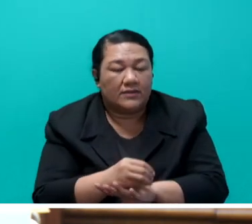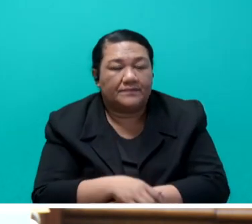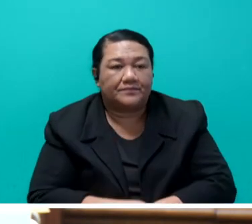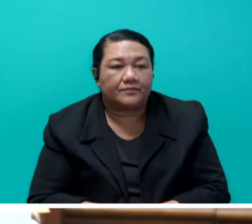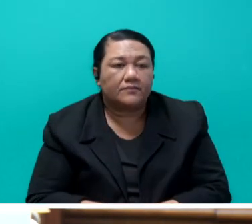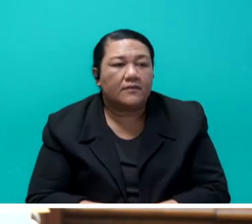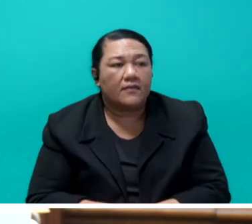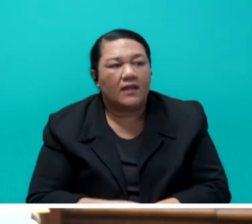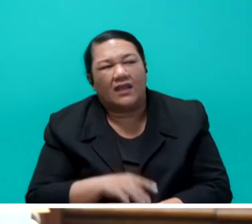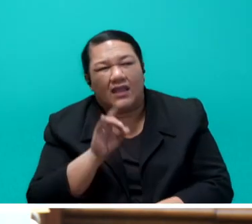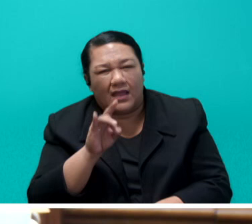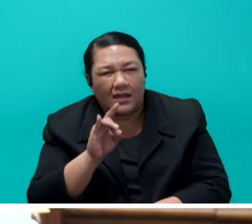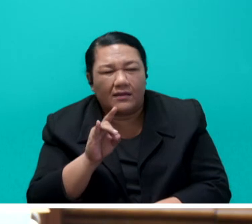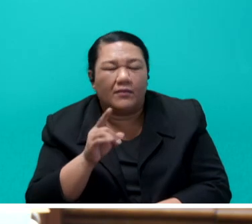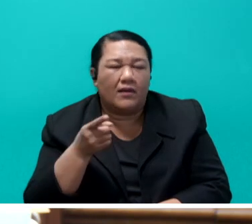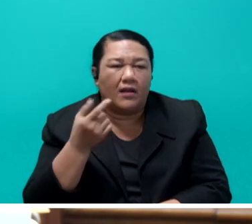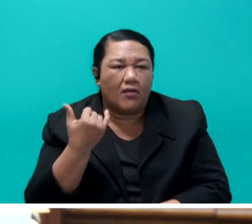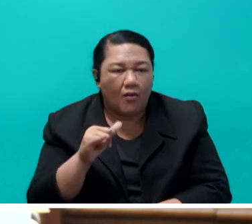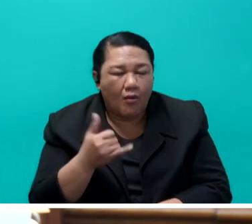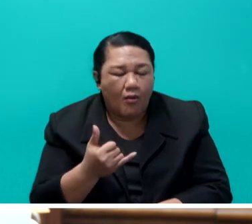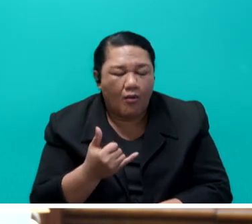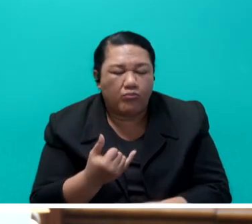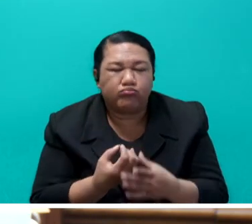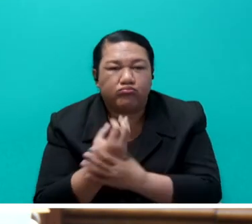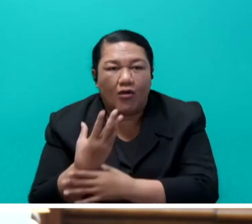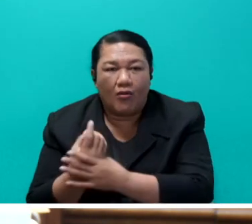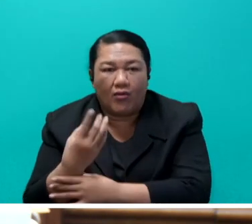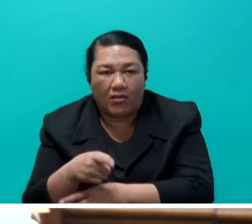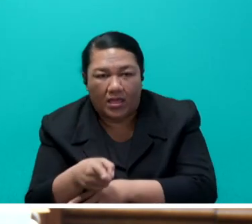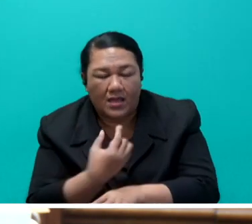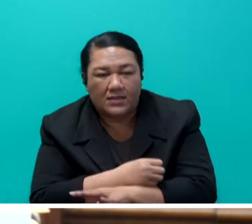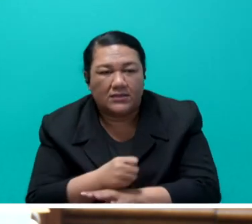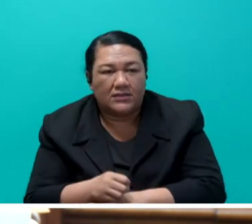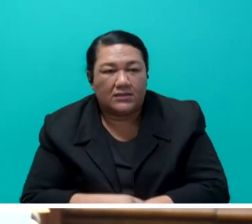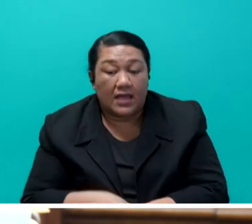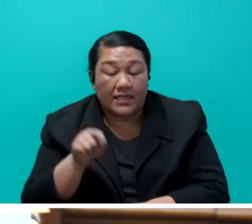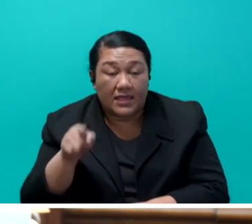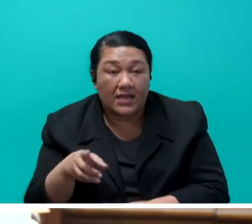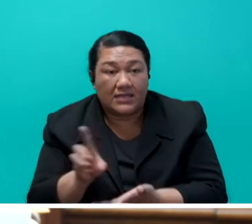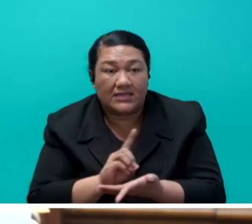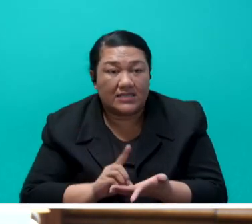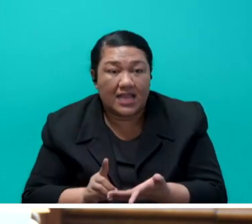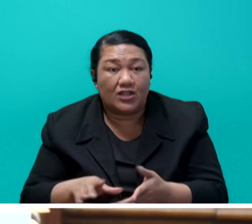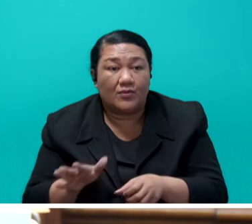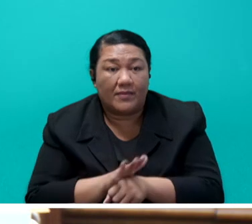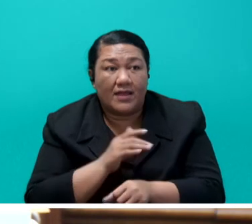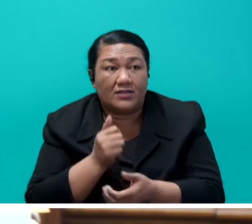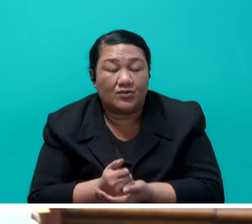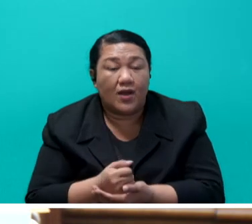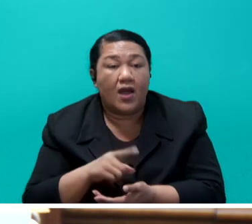Furthermore, the release systems and schedule is designed to ensure the wastewater is introduced